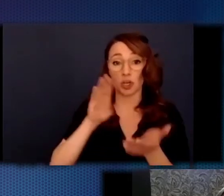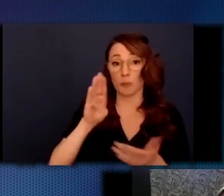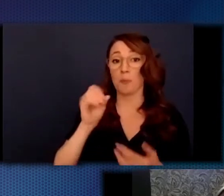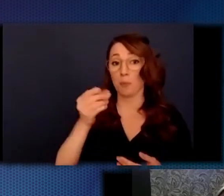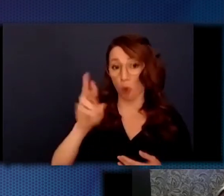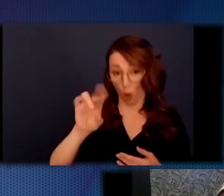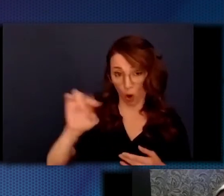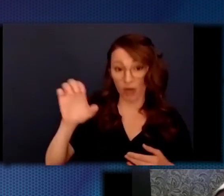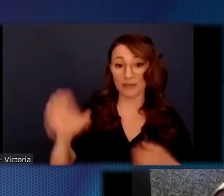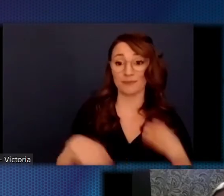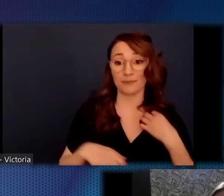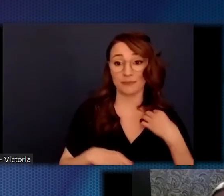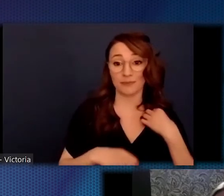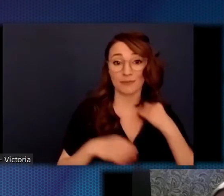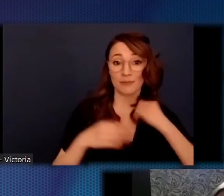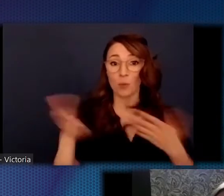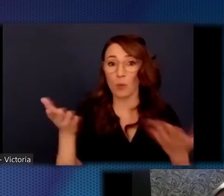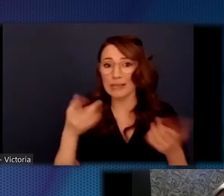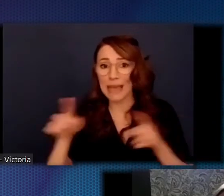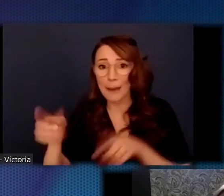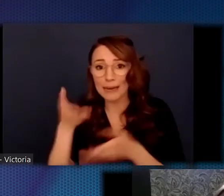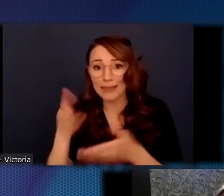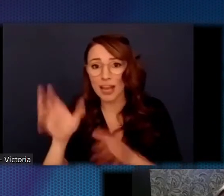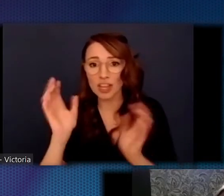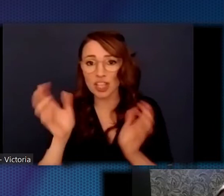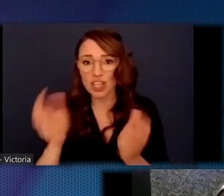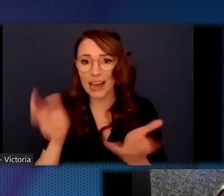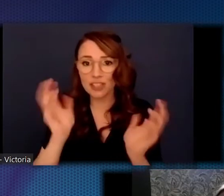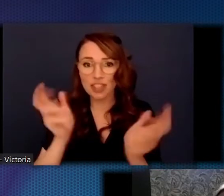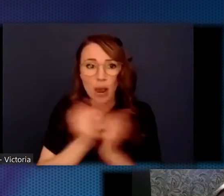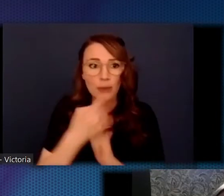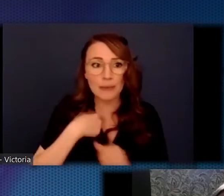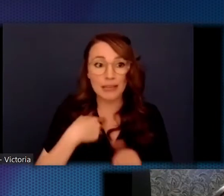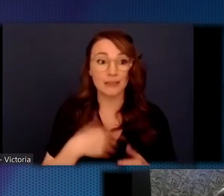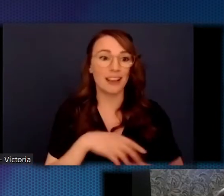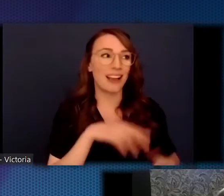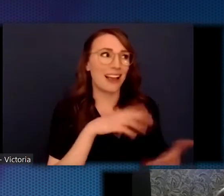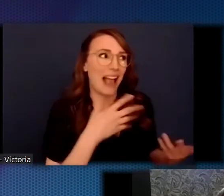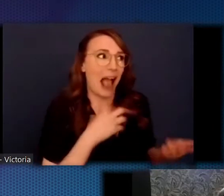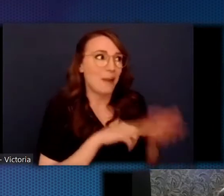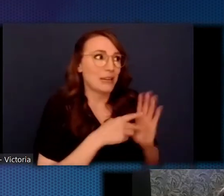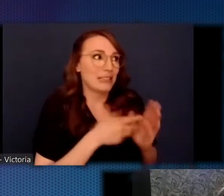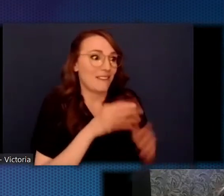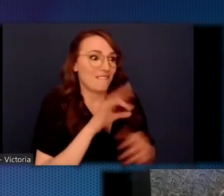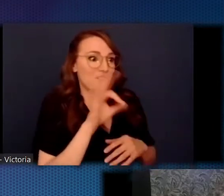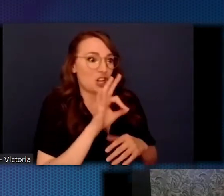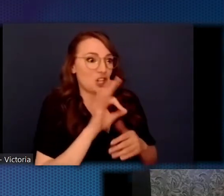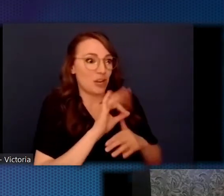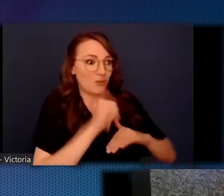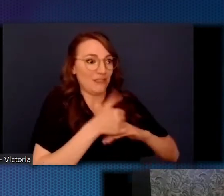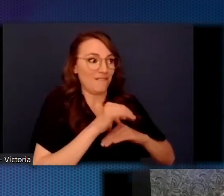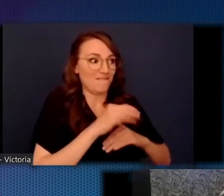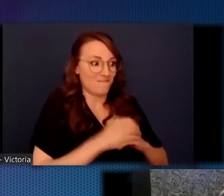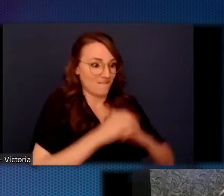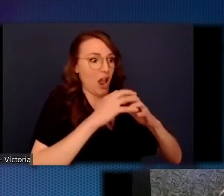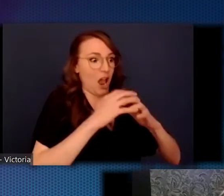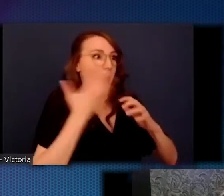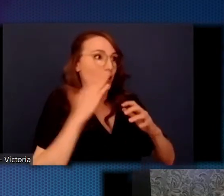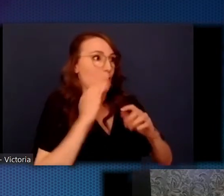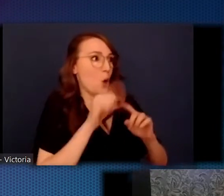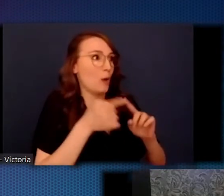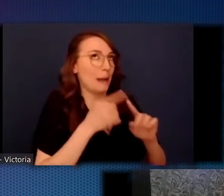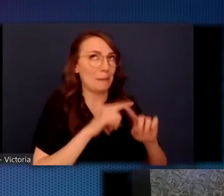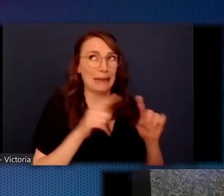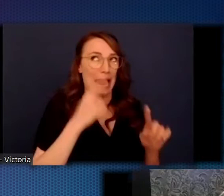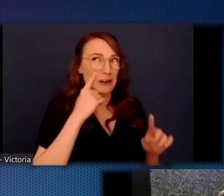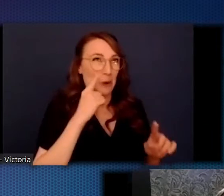chat? Talk to me. I mean, I don't know when Frederick was founded, but maybe not that long ago.